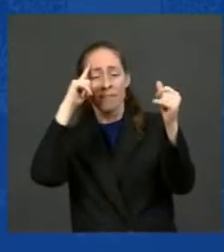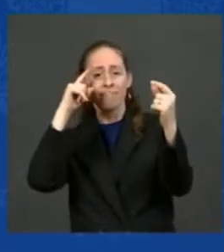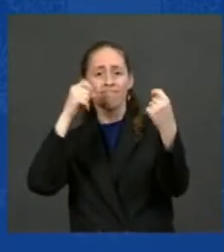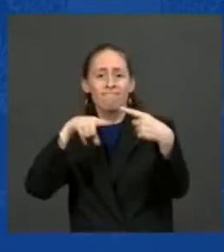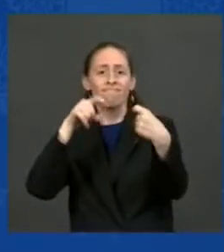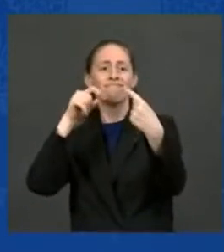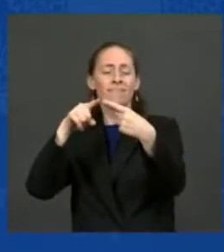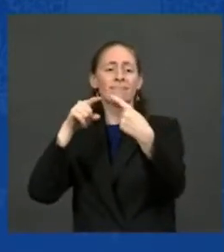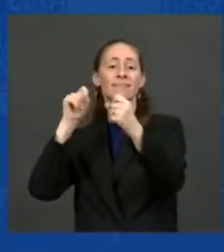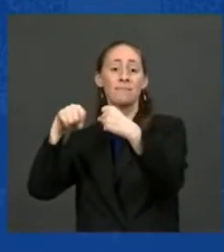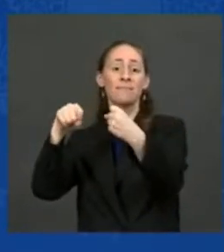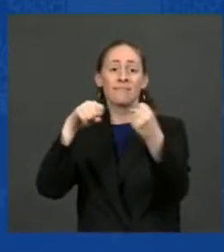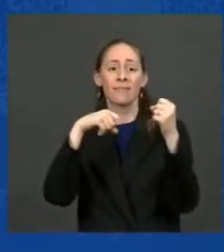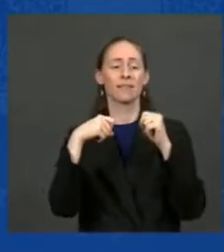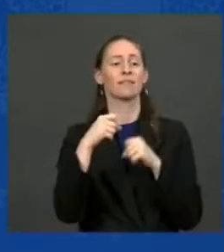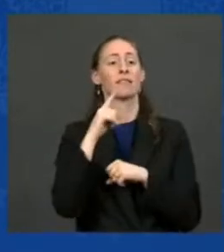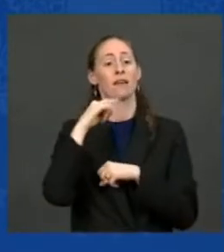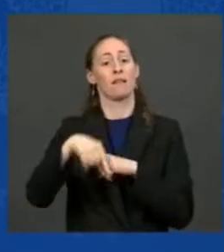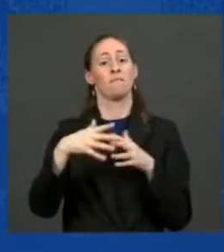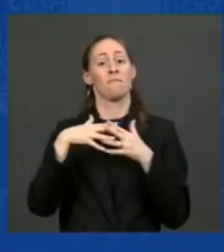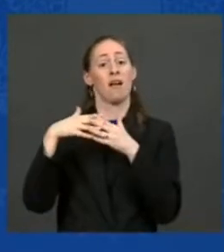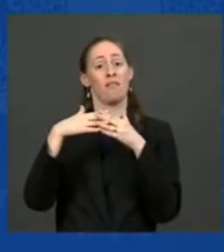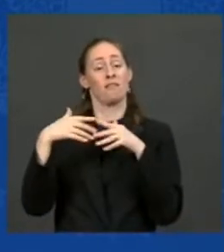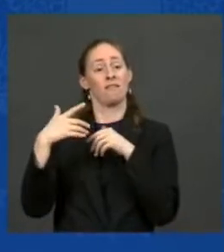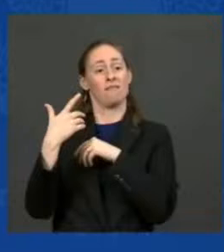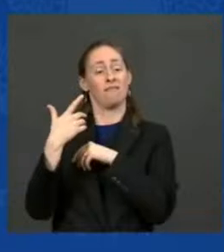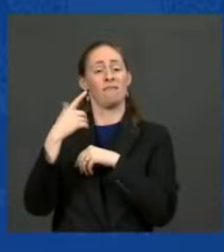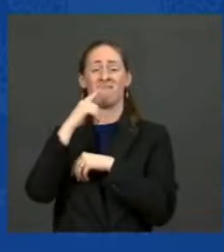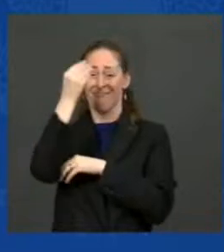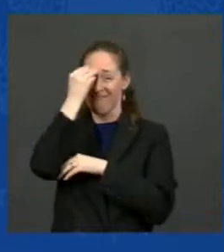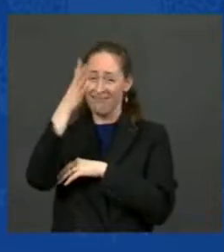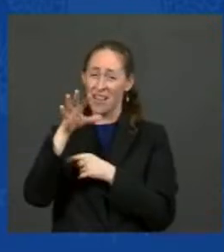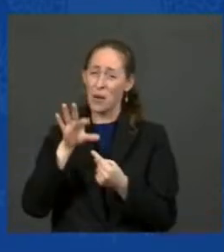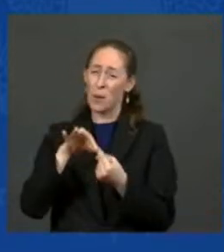America as a nation is unique in all history,